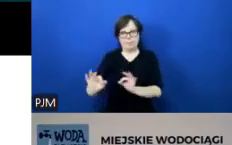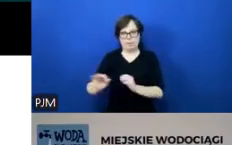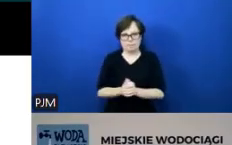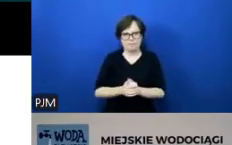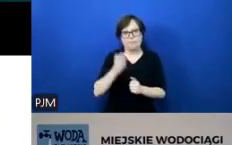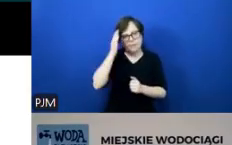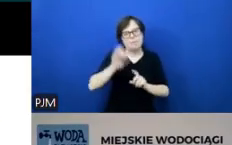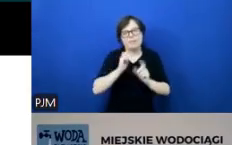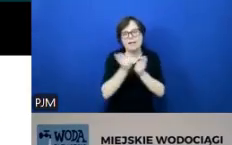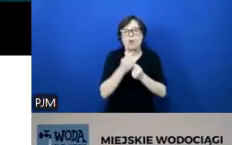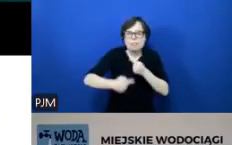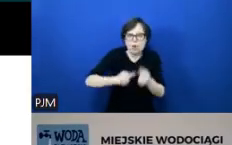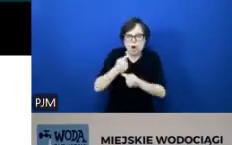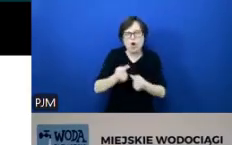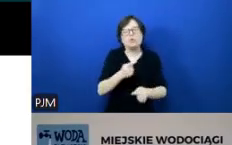A very